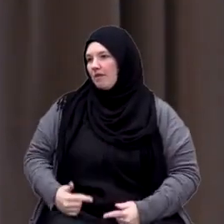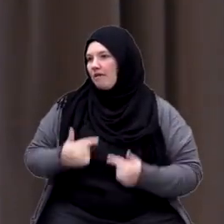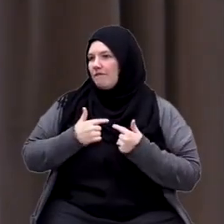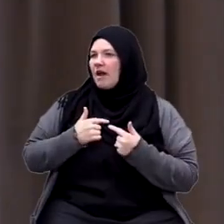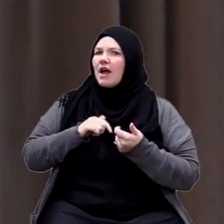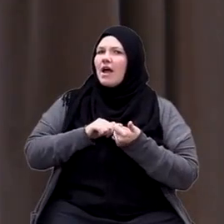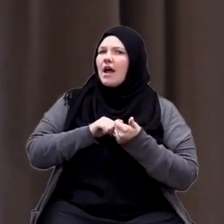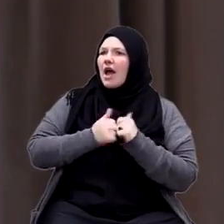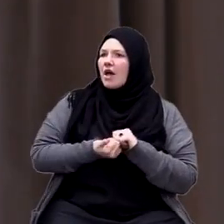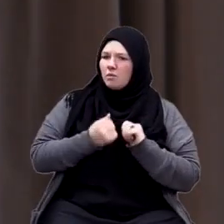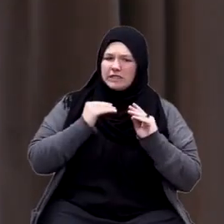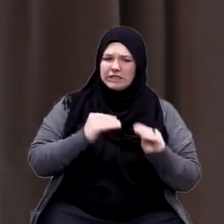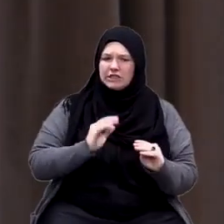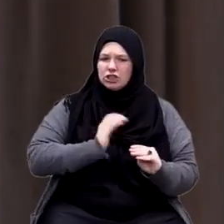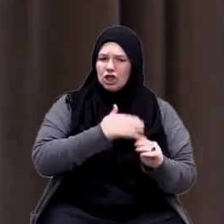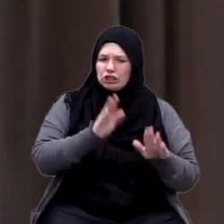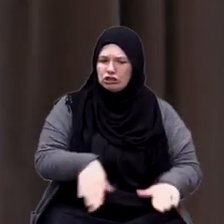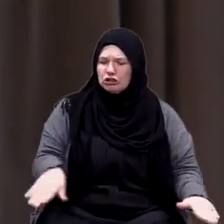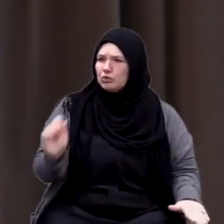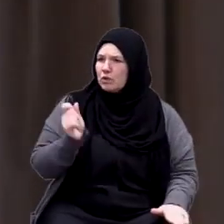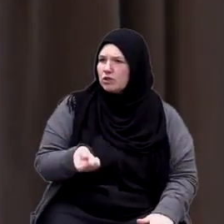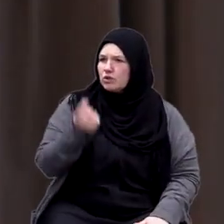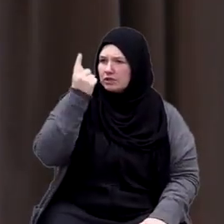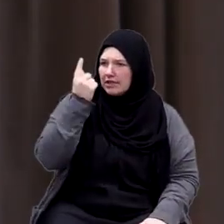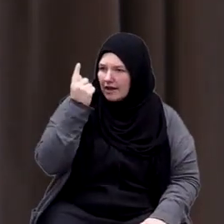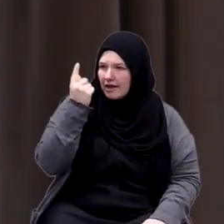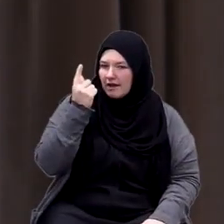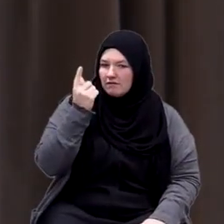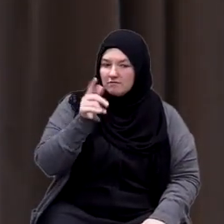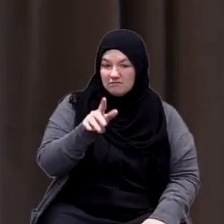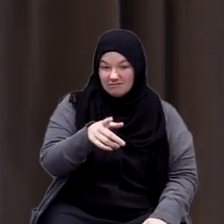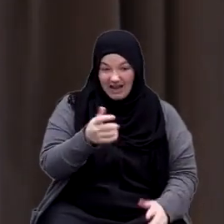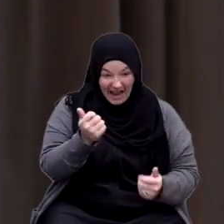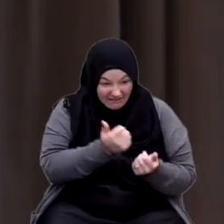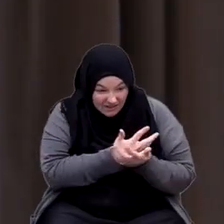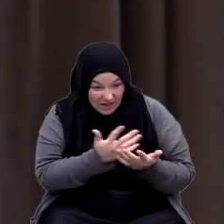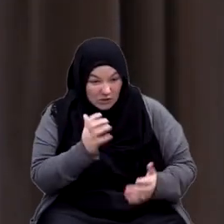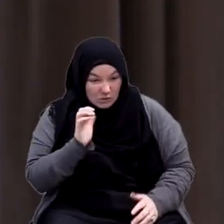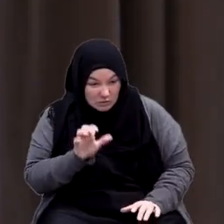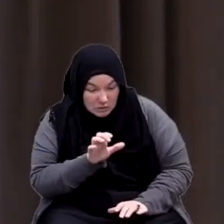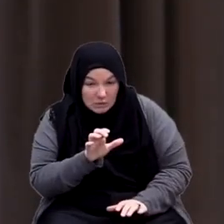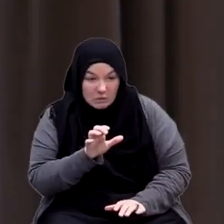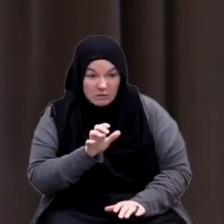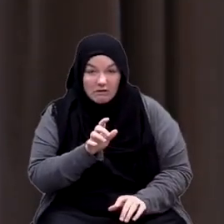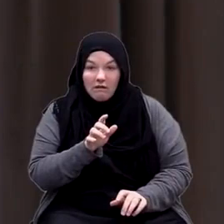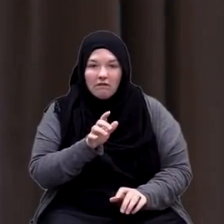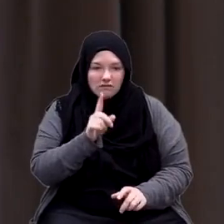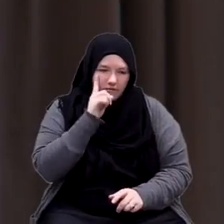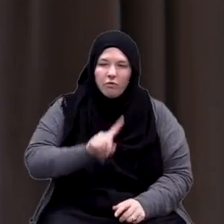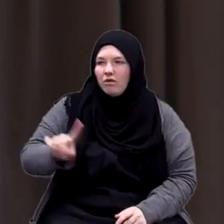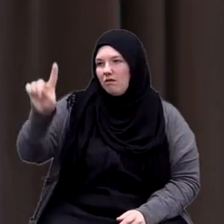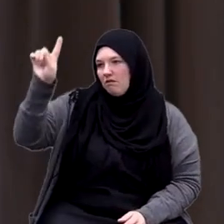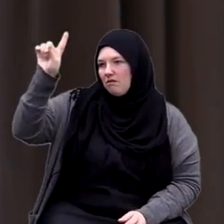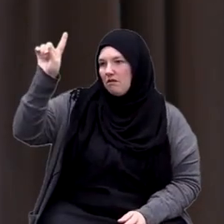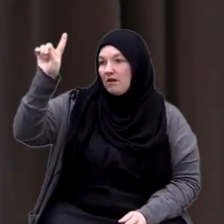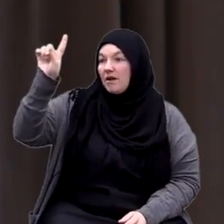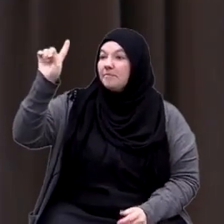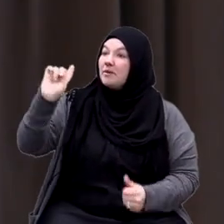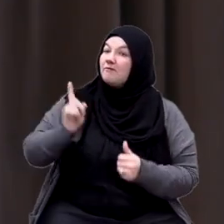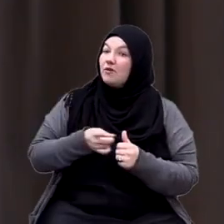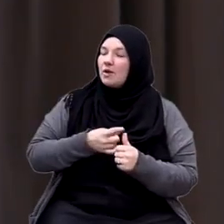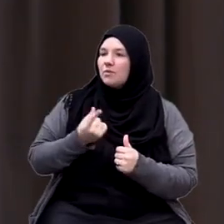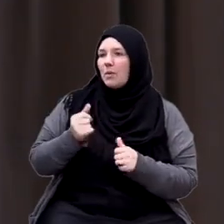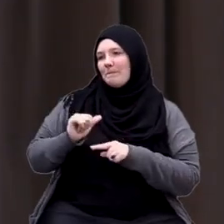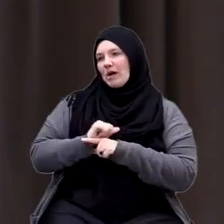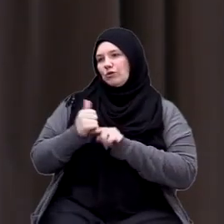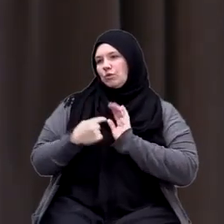How do we get our children to understand that much? I believe the first step is that we